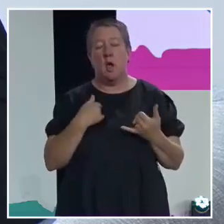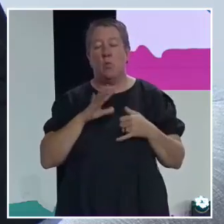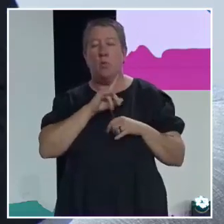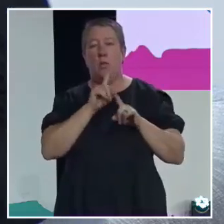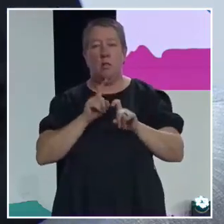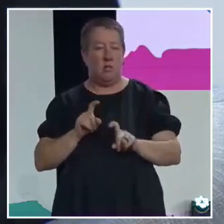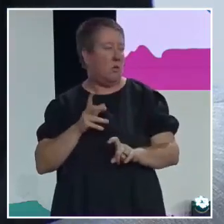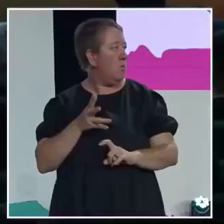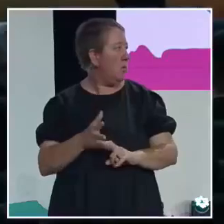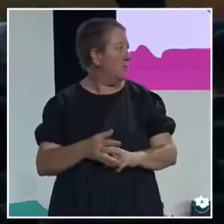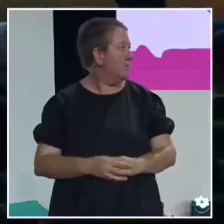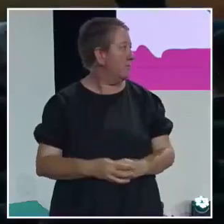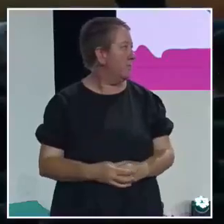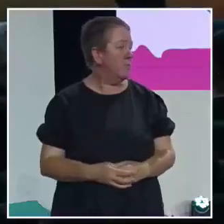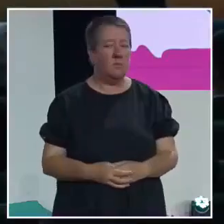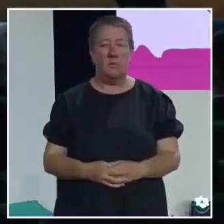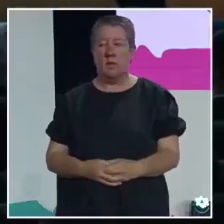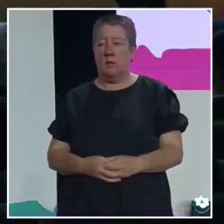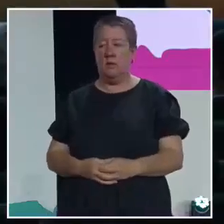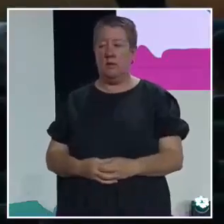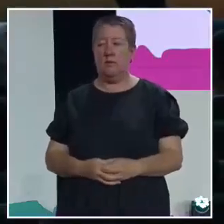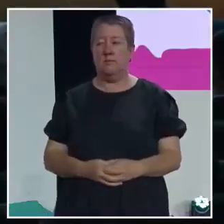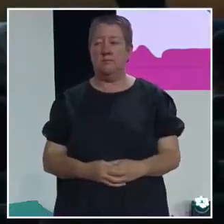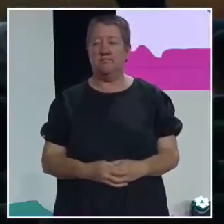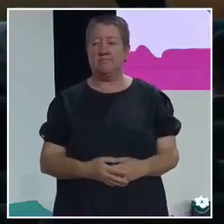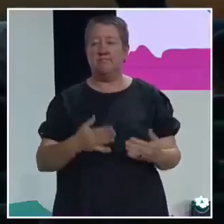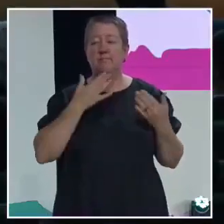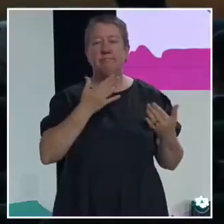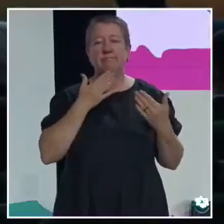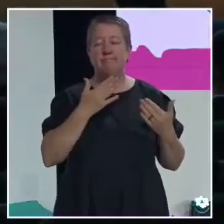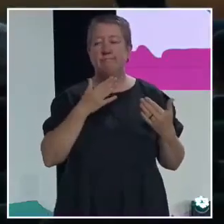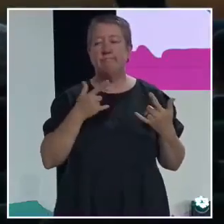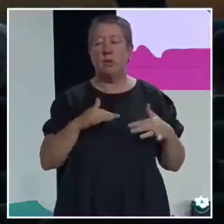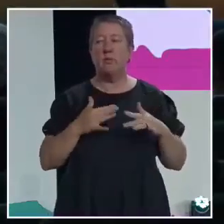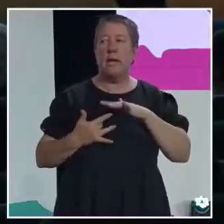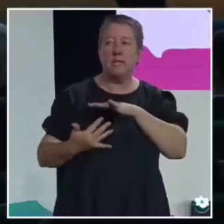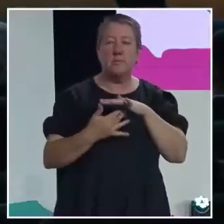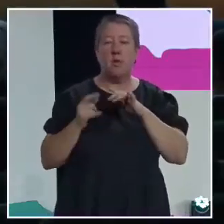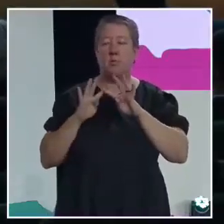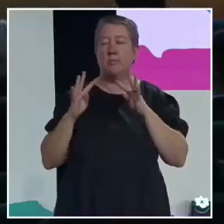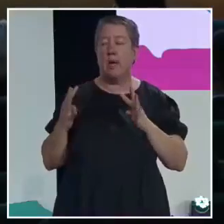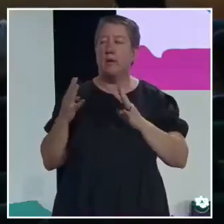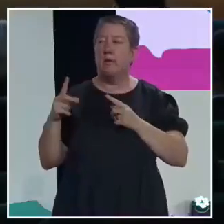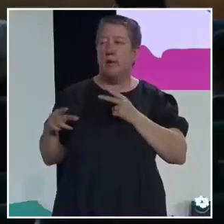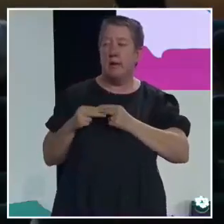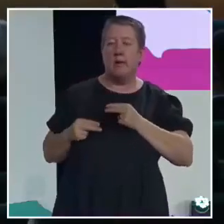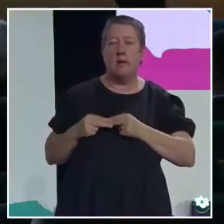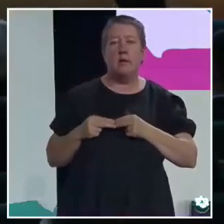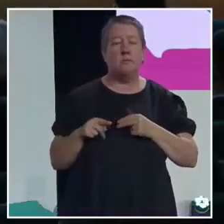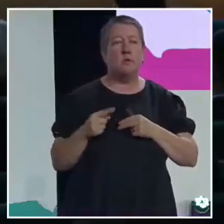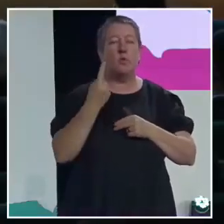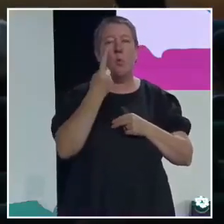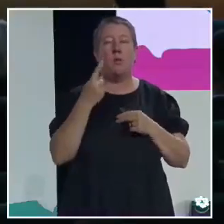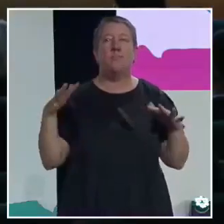start. Well, thank you very much for the very inspiring input from our panelists. I think there's one